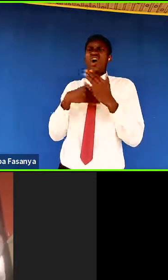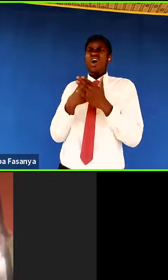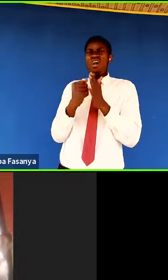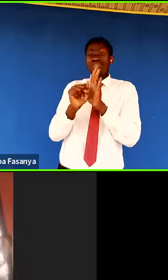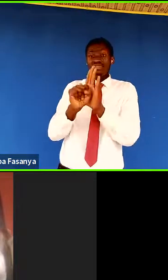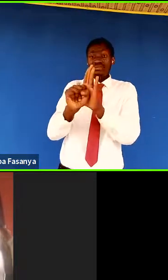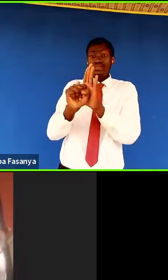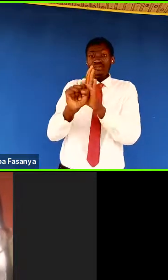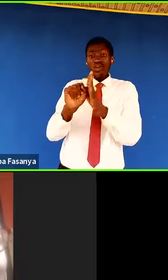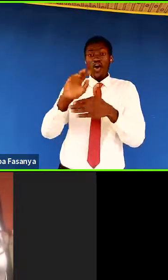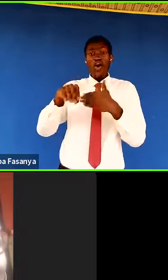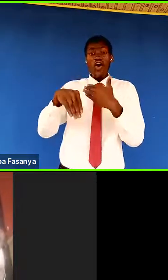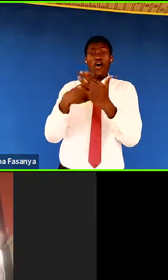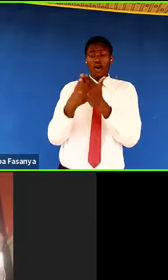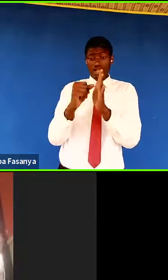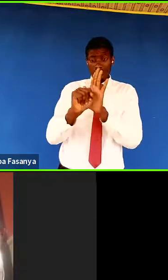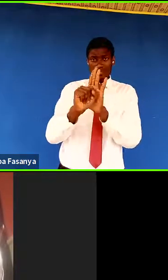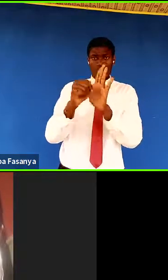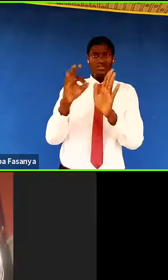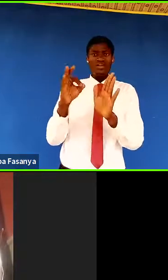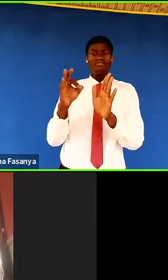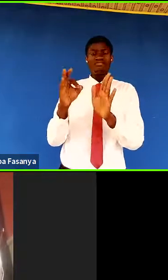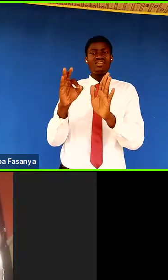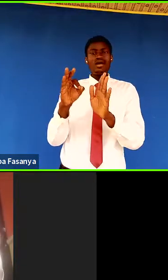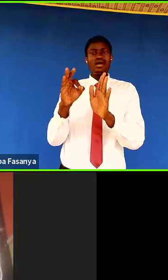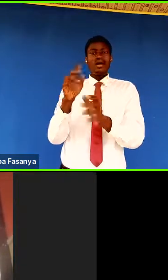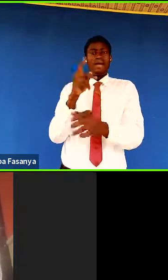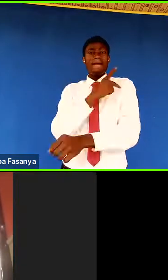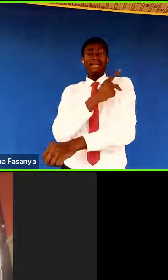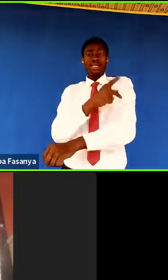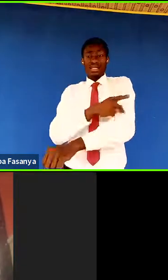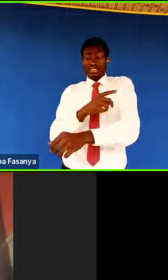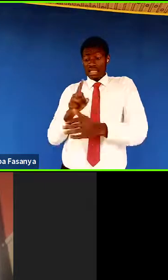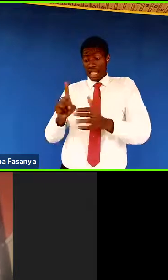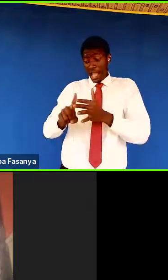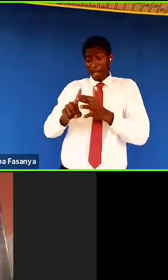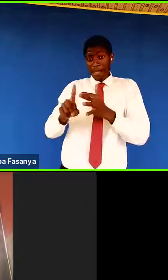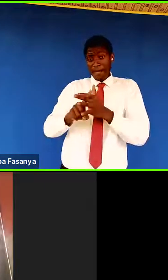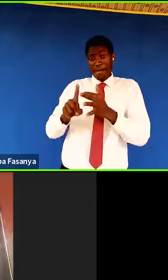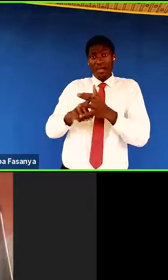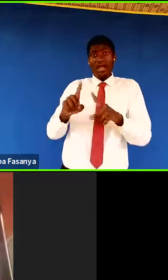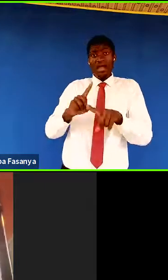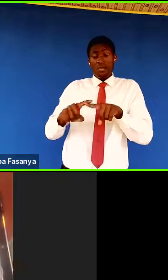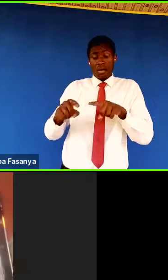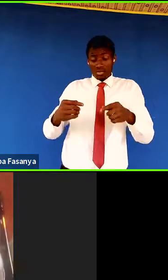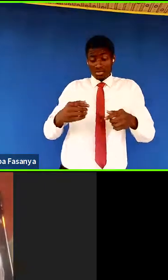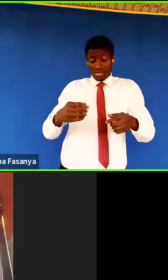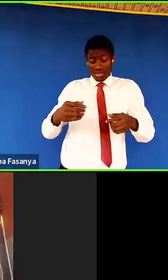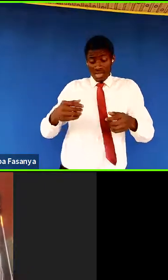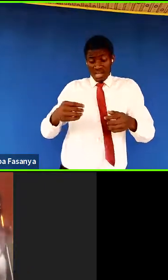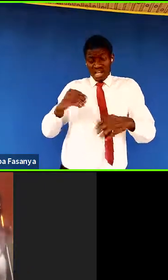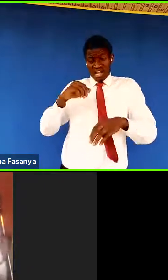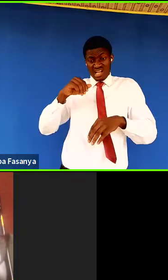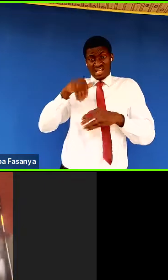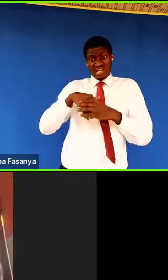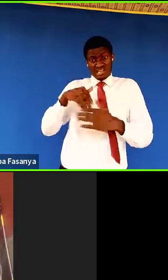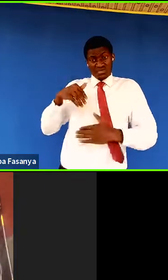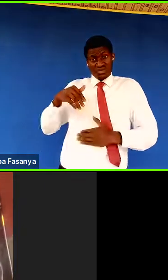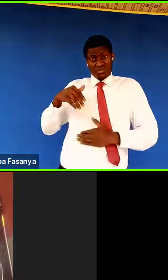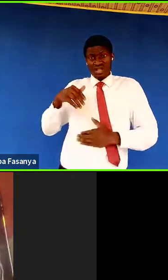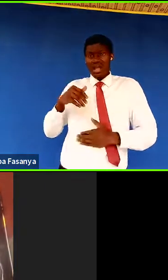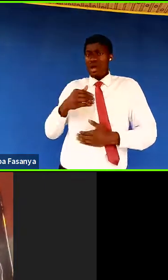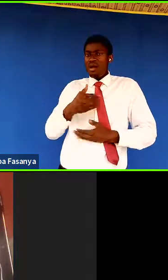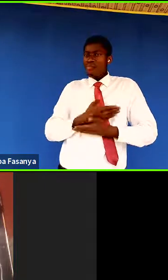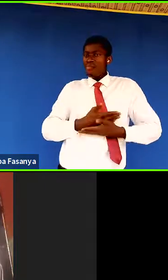that she's not pregnant. Okay, she does not have, there's no baby growing in the fetus, there's no baby growing in the womb, rather.